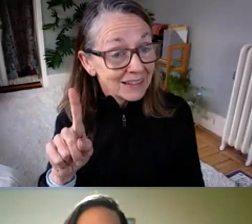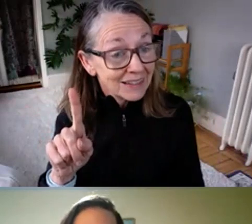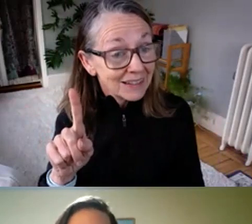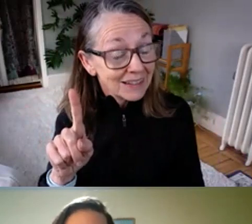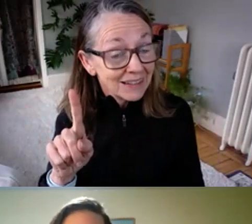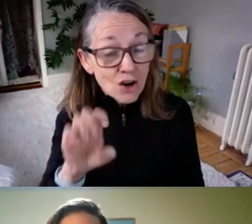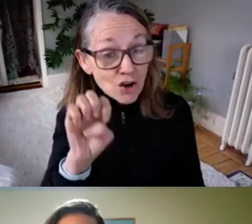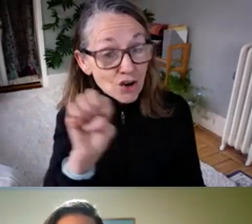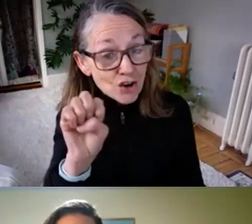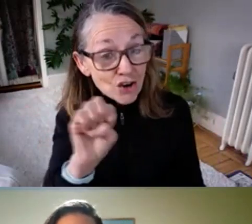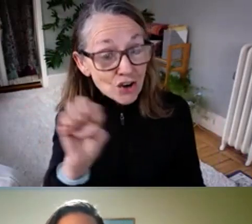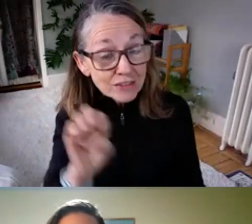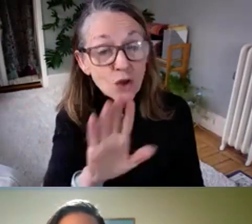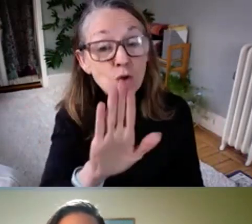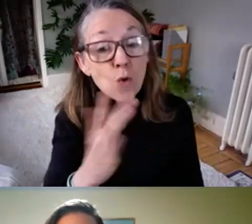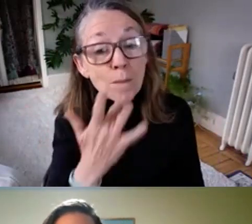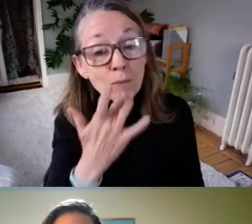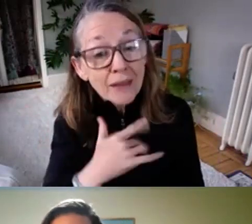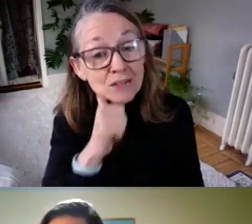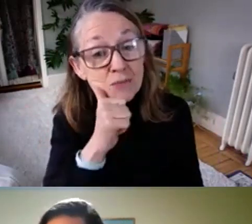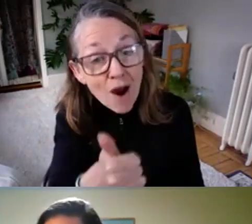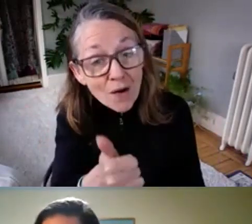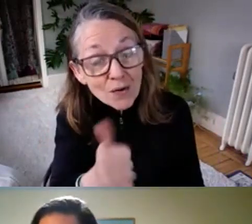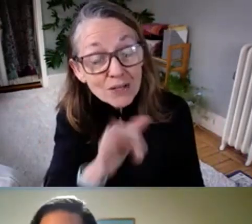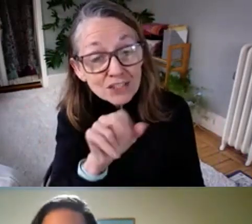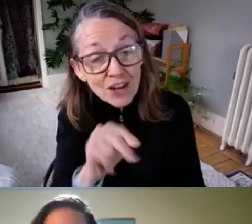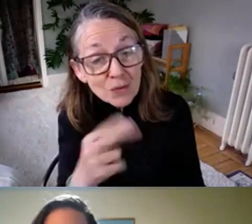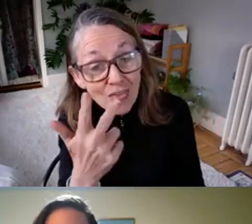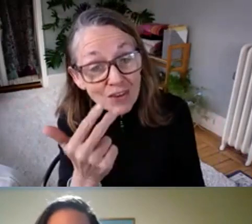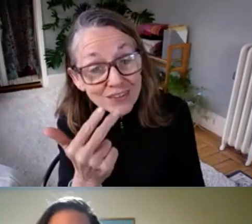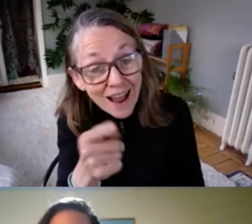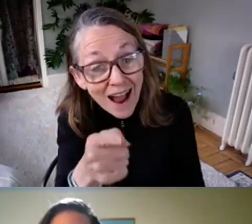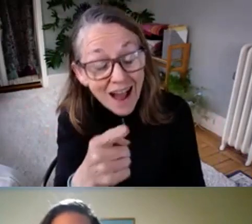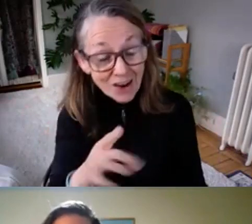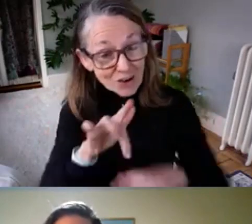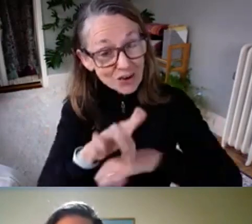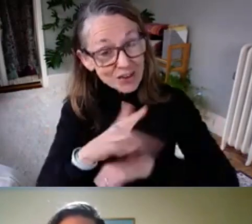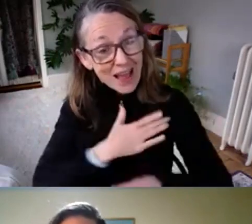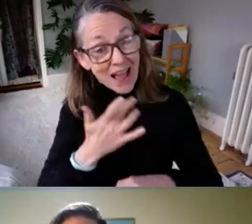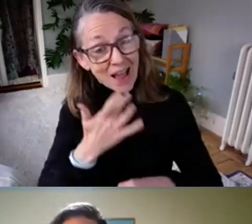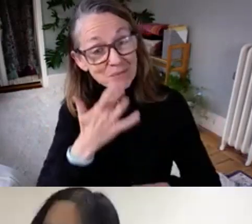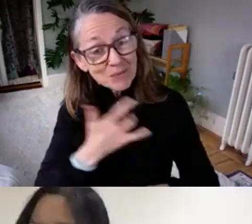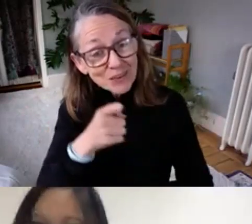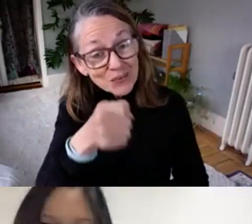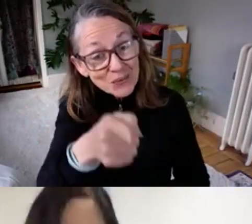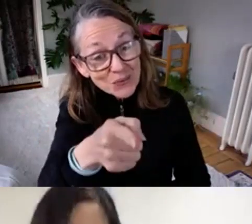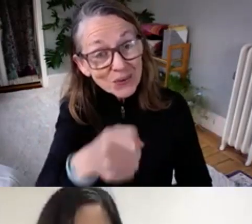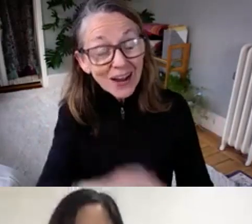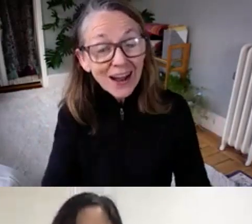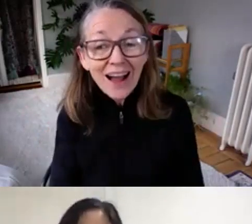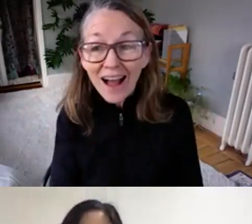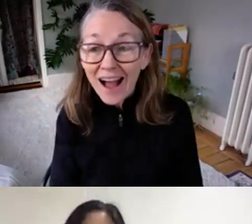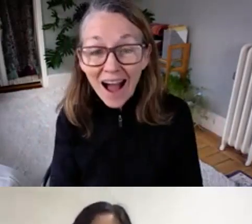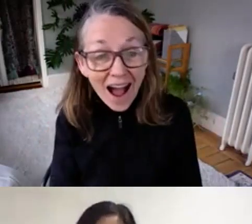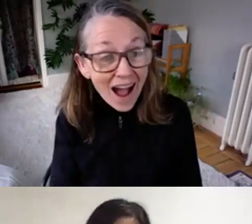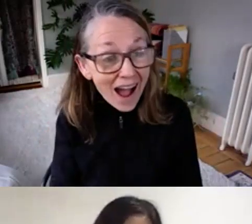Ernest. It's your birthday tomorrow, I believe, January 13th. So early happy birthday to you. Of course. Well, look at that.